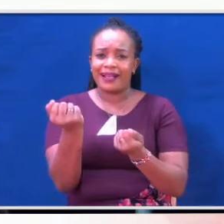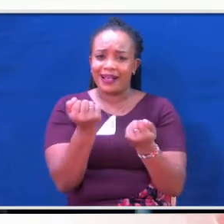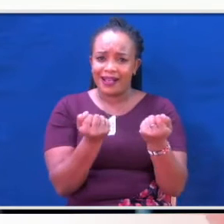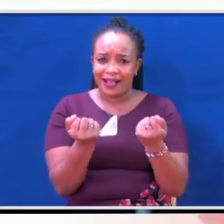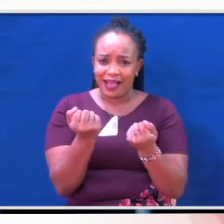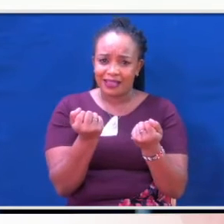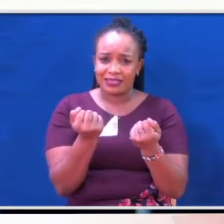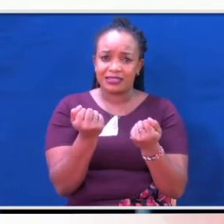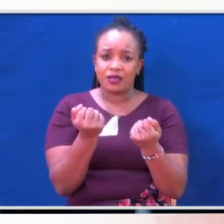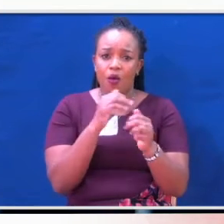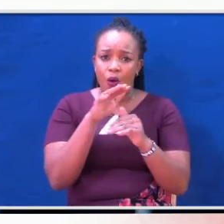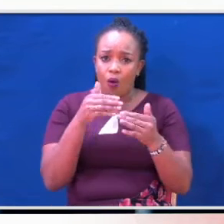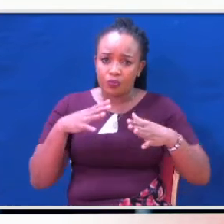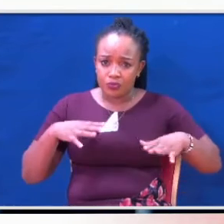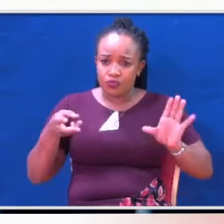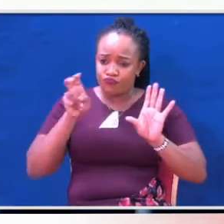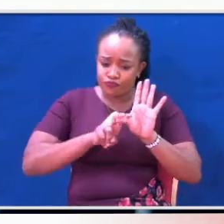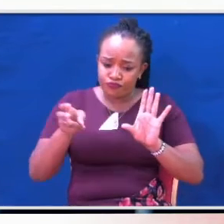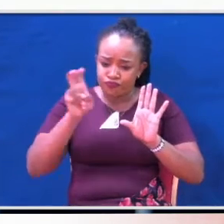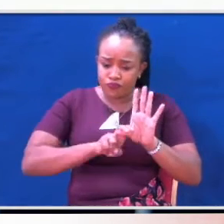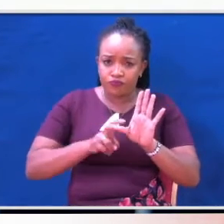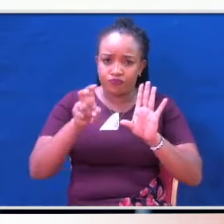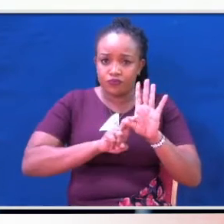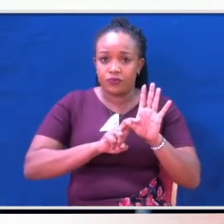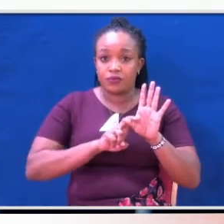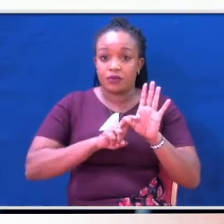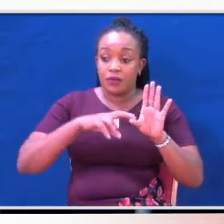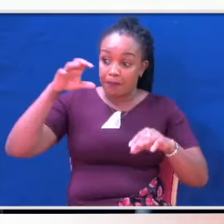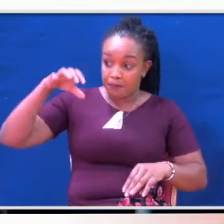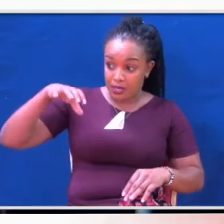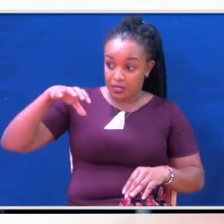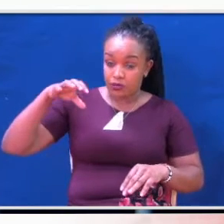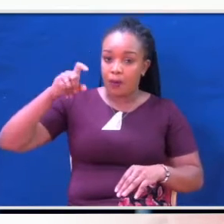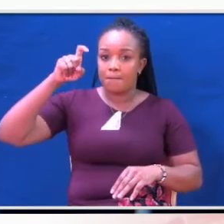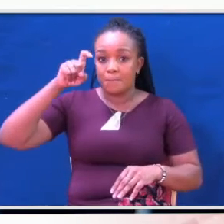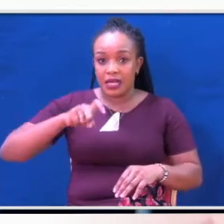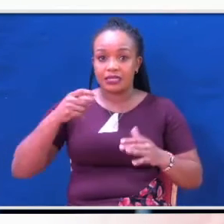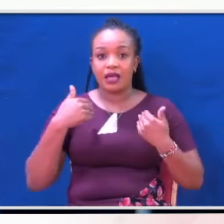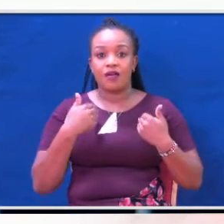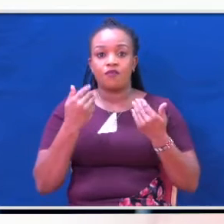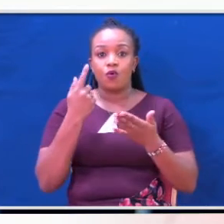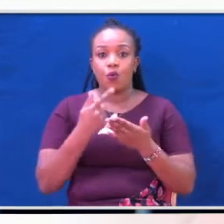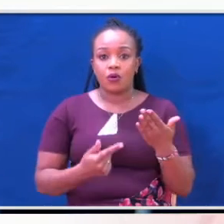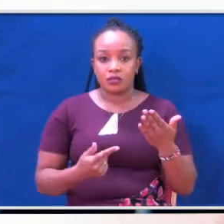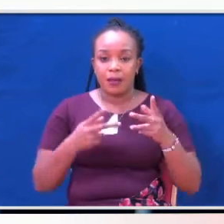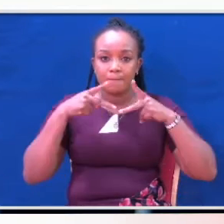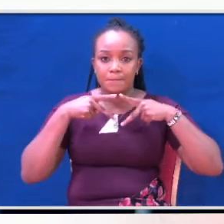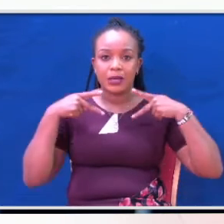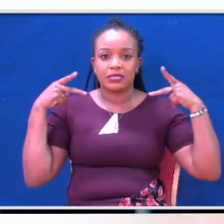every passenger who gets into a vehicle must have a mask.